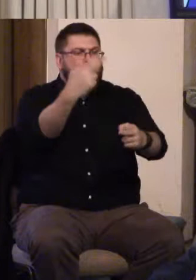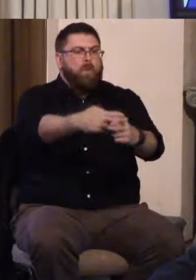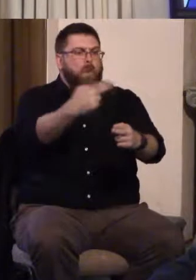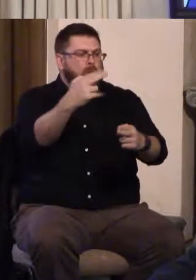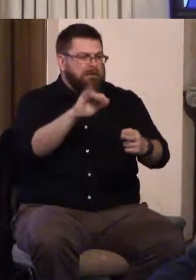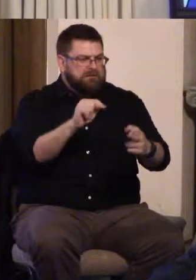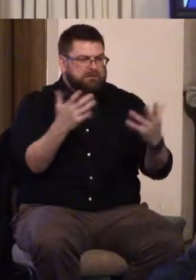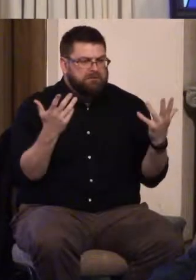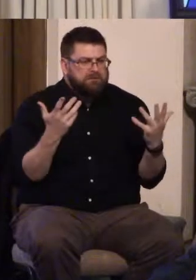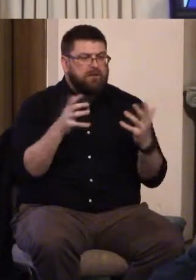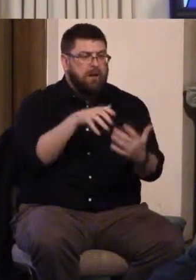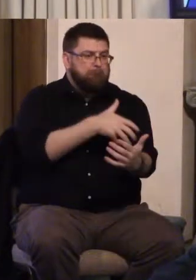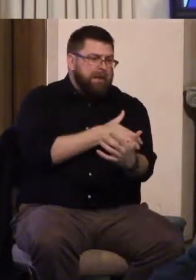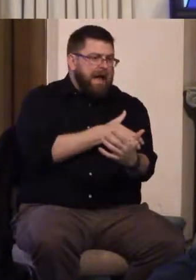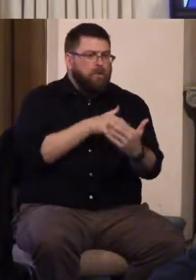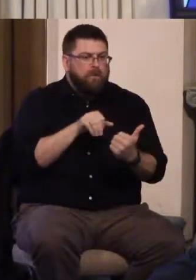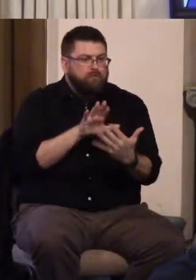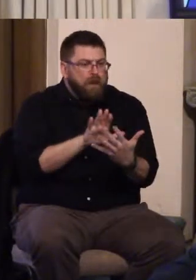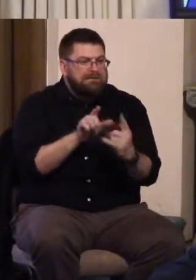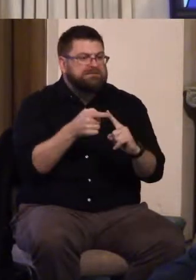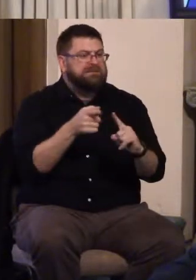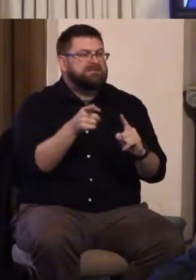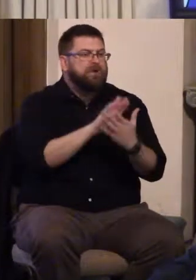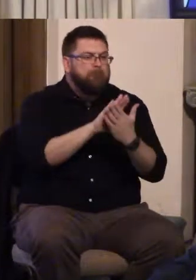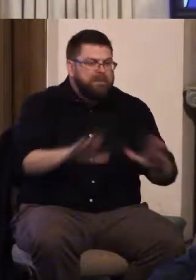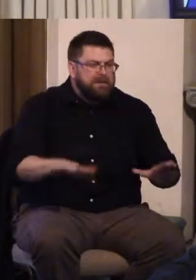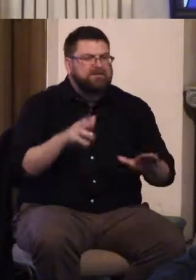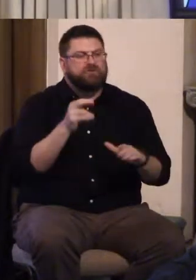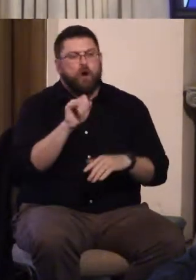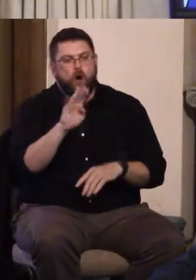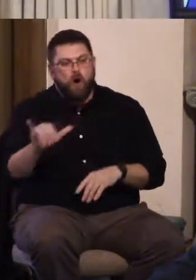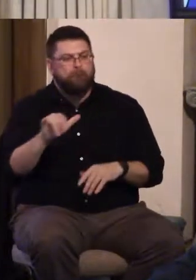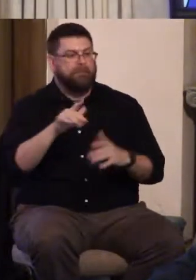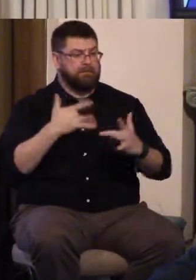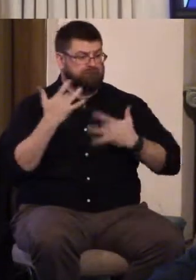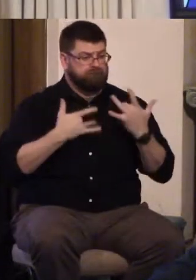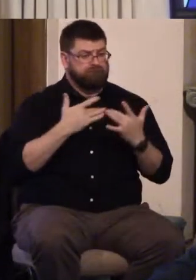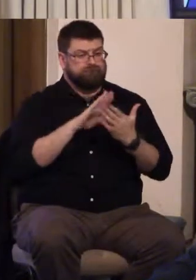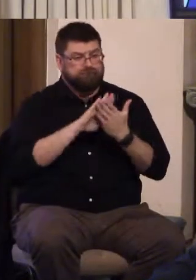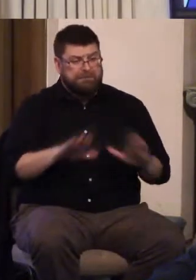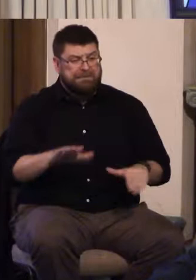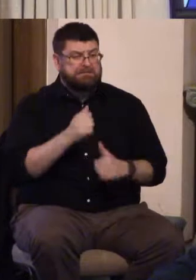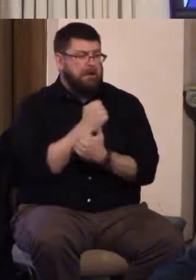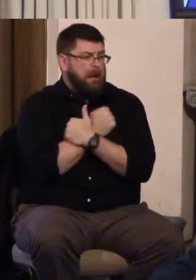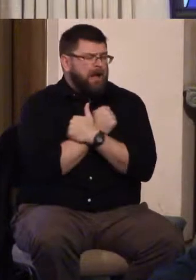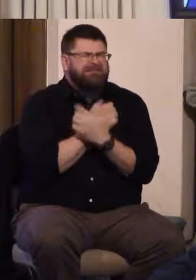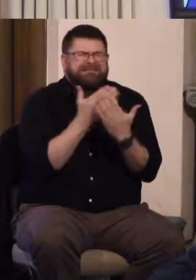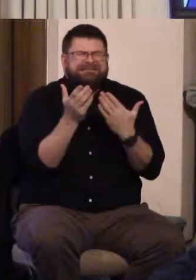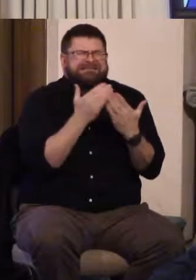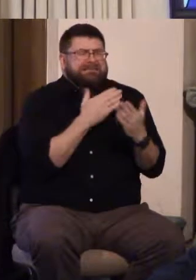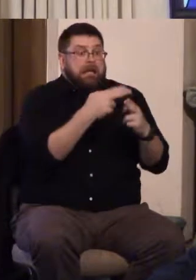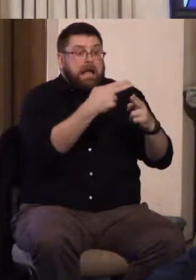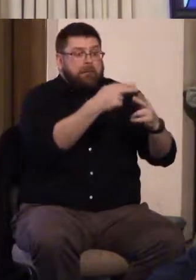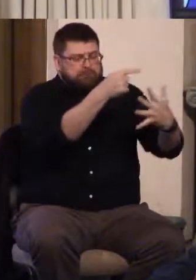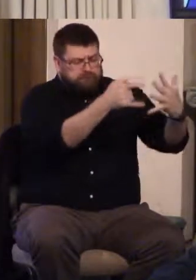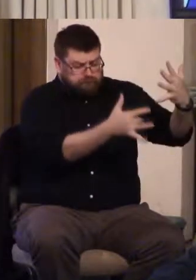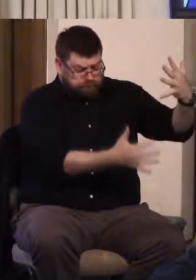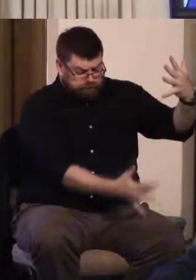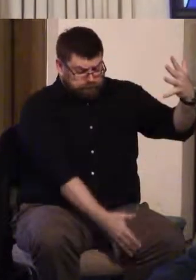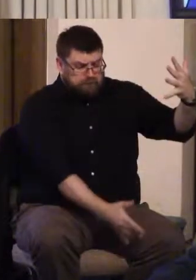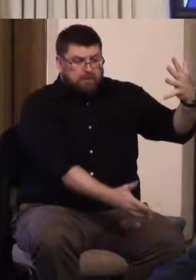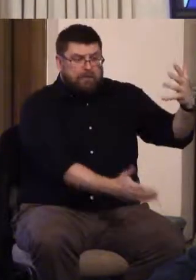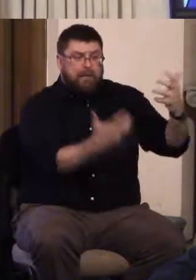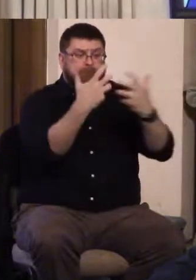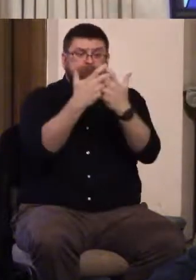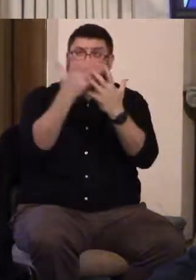want to call it. Power, presence, harmony, peace, joy, love. A million names, infinite names